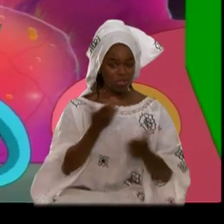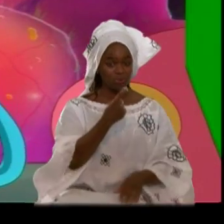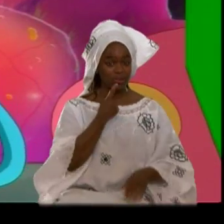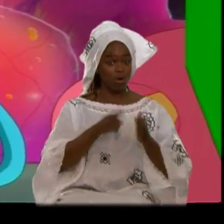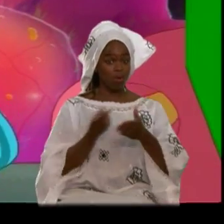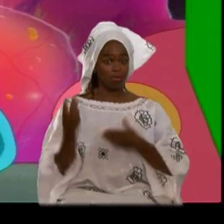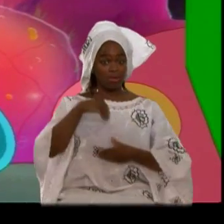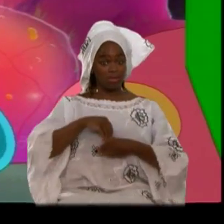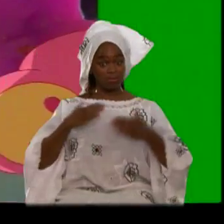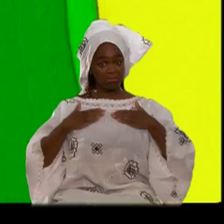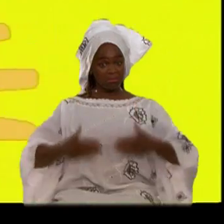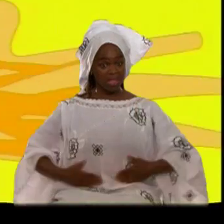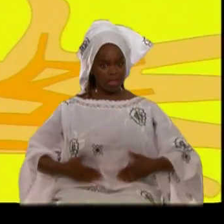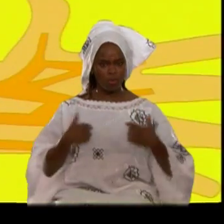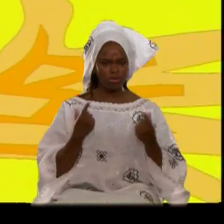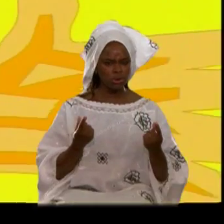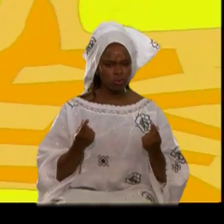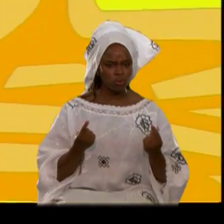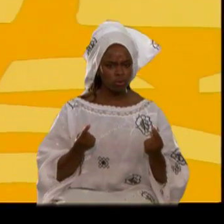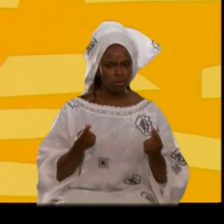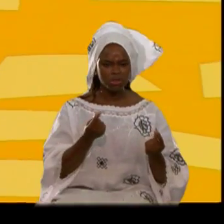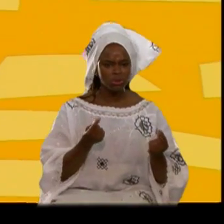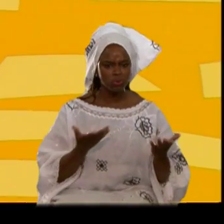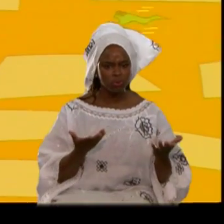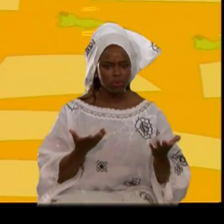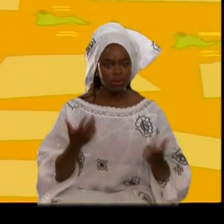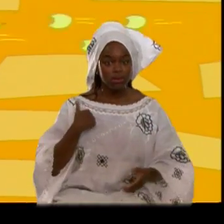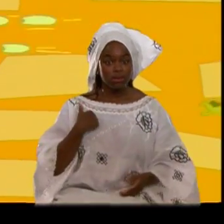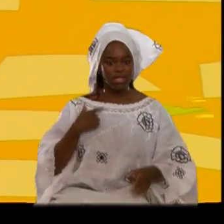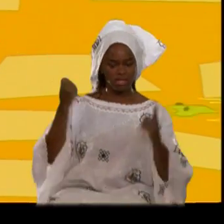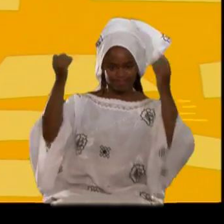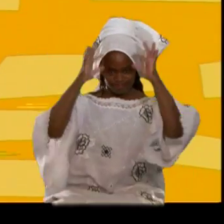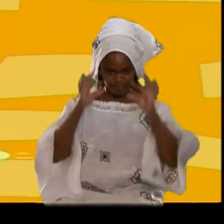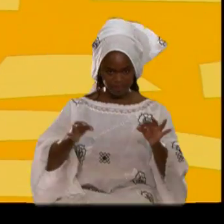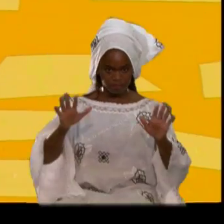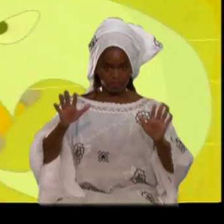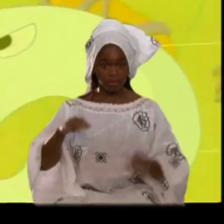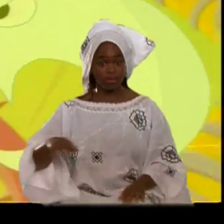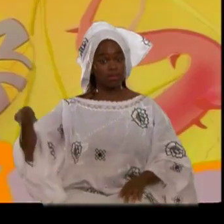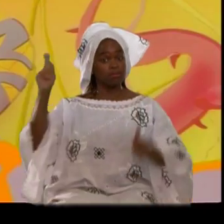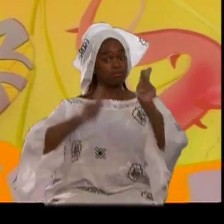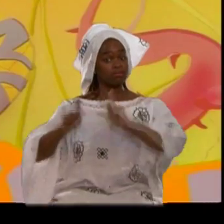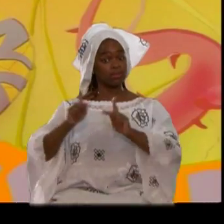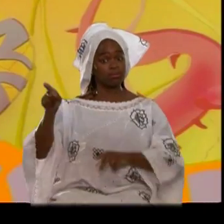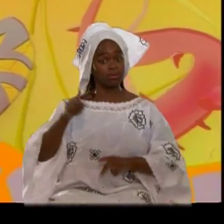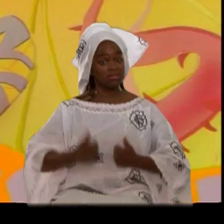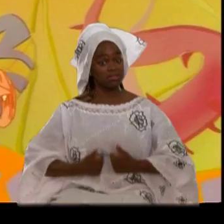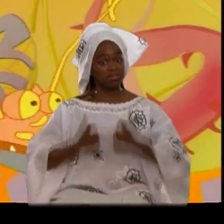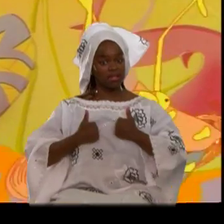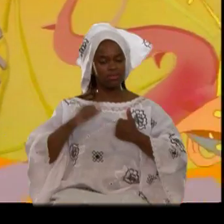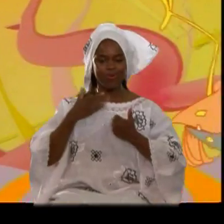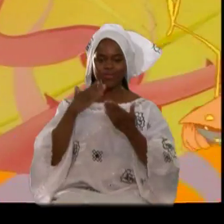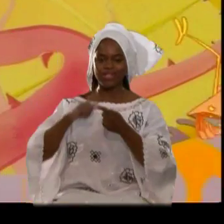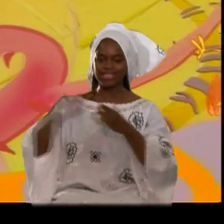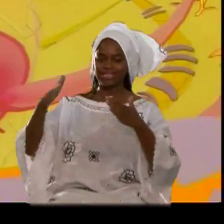survives only thanks to his body's defense system. For example, the white blood cells that travel around his blood, killing your brother and sister